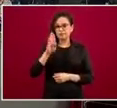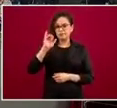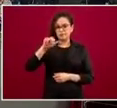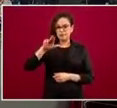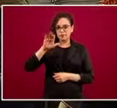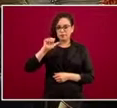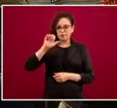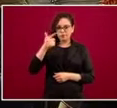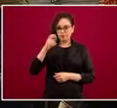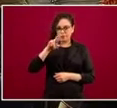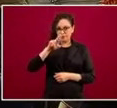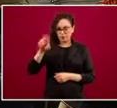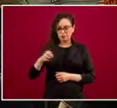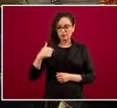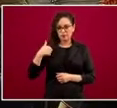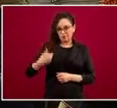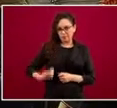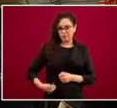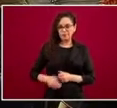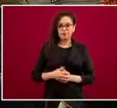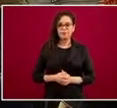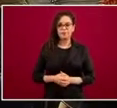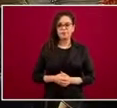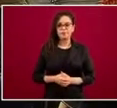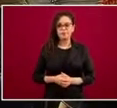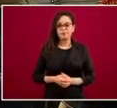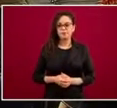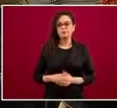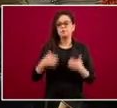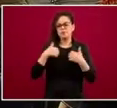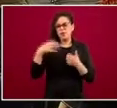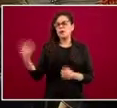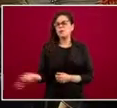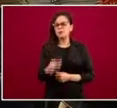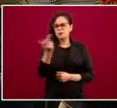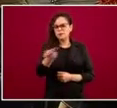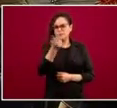Thank you very much. I want to ask you,